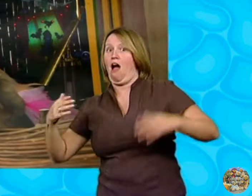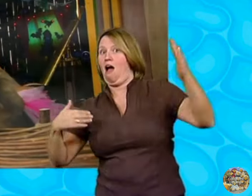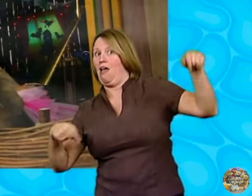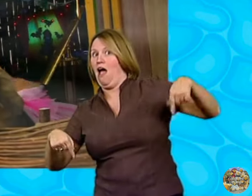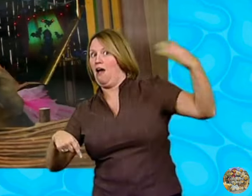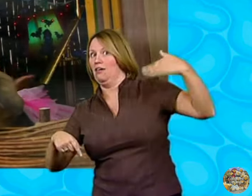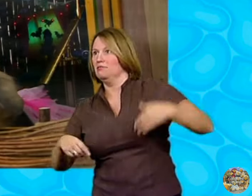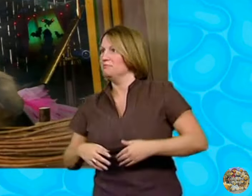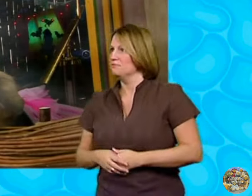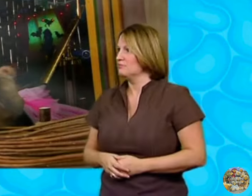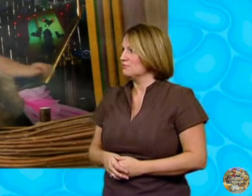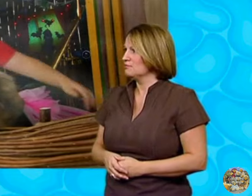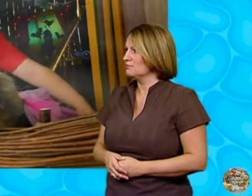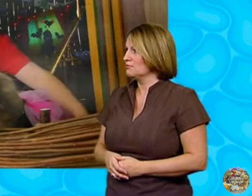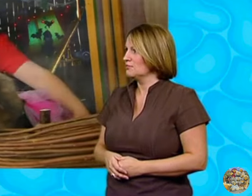everyone.